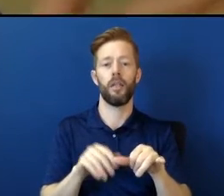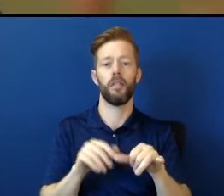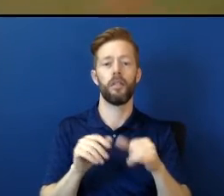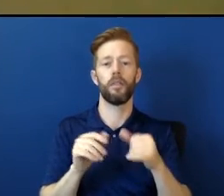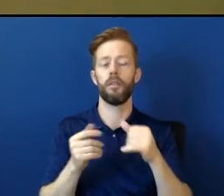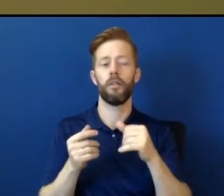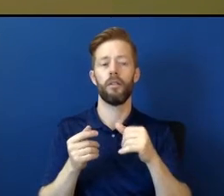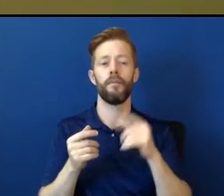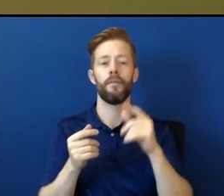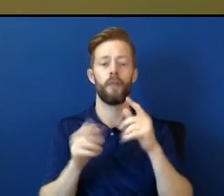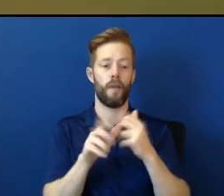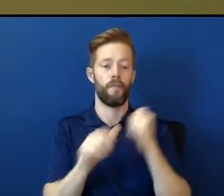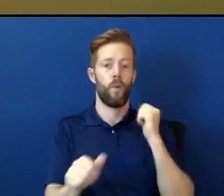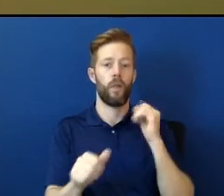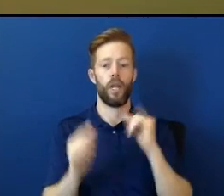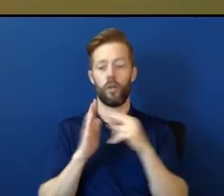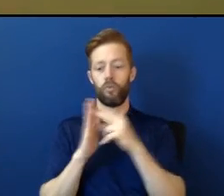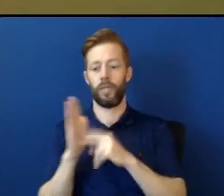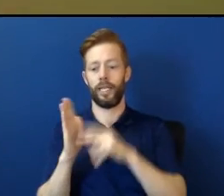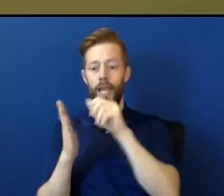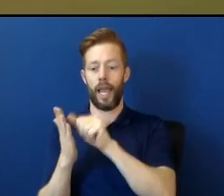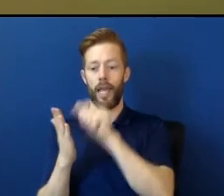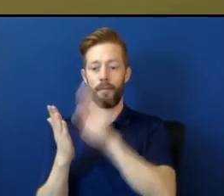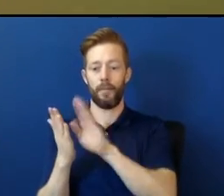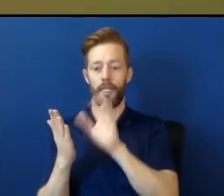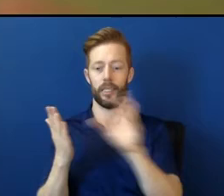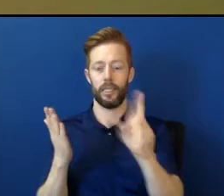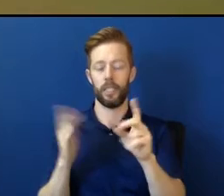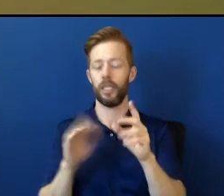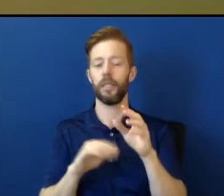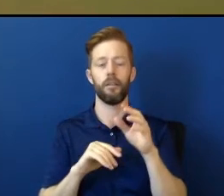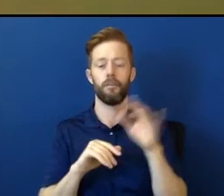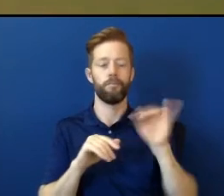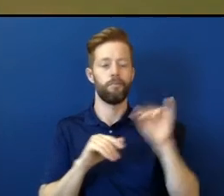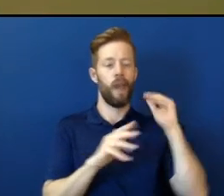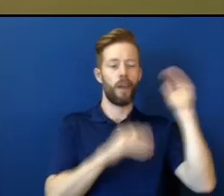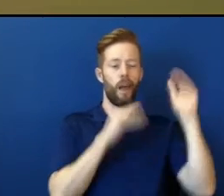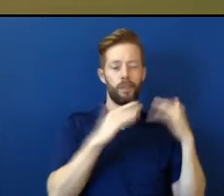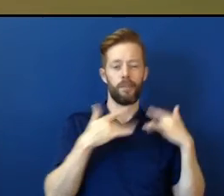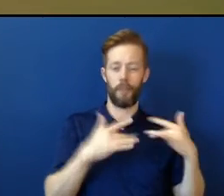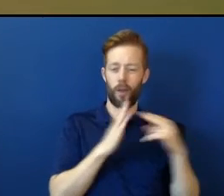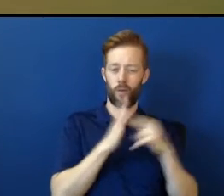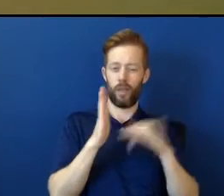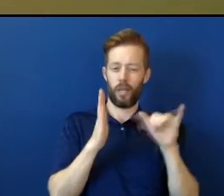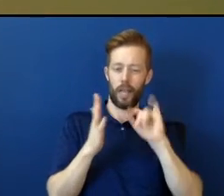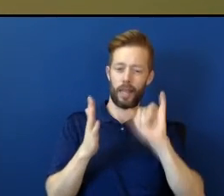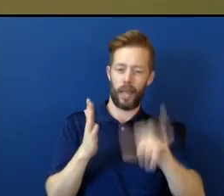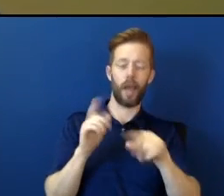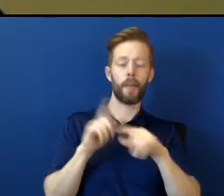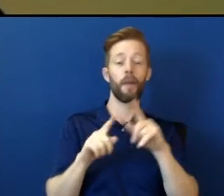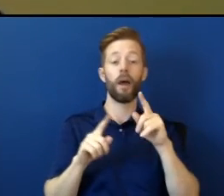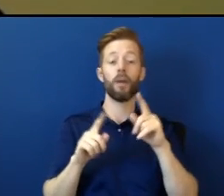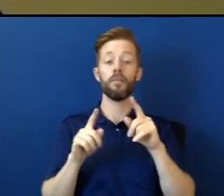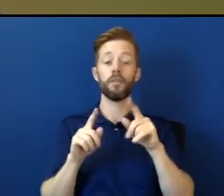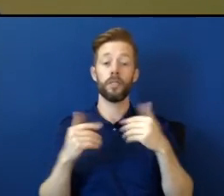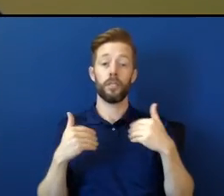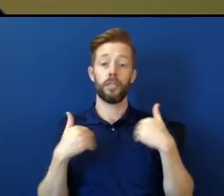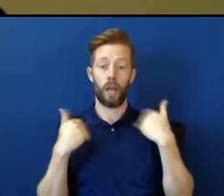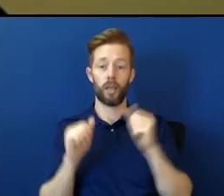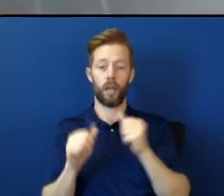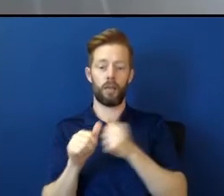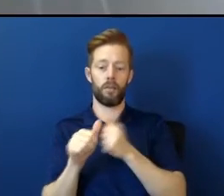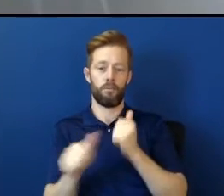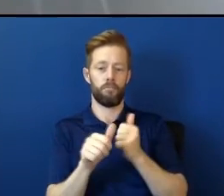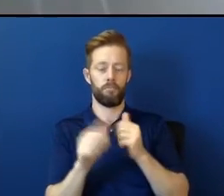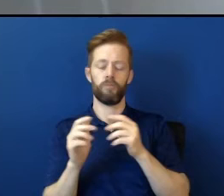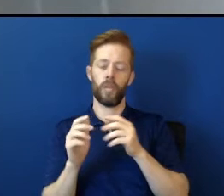necessarily reading from A to B to C to D like we do as adults. You just sort of you pause and just use Matt's tips that he's given us. Mm-hmm. I'd